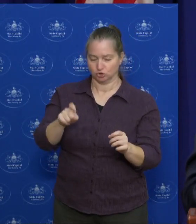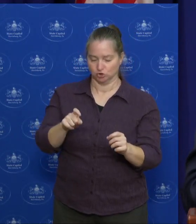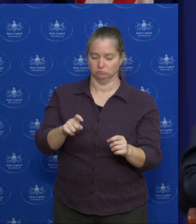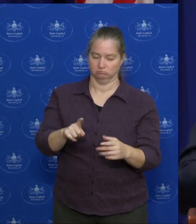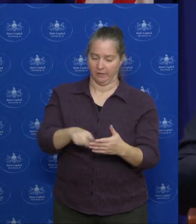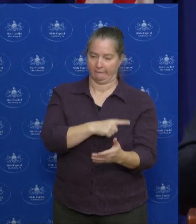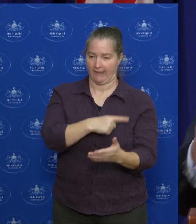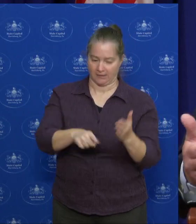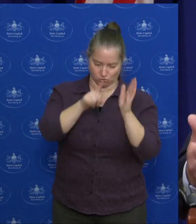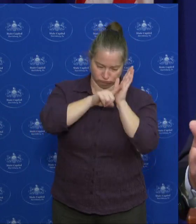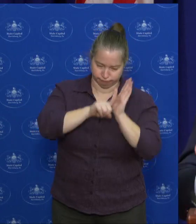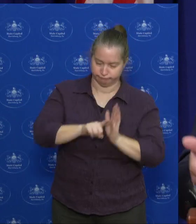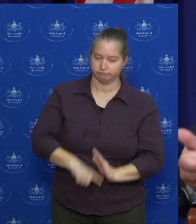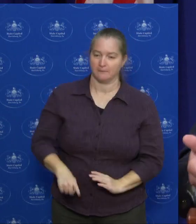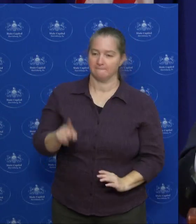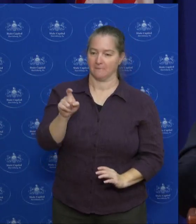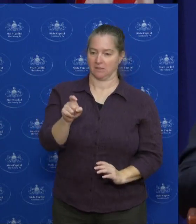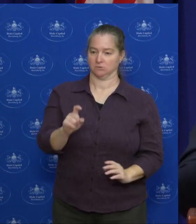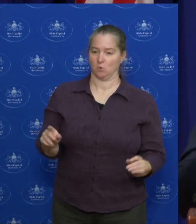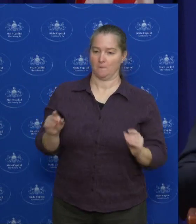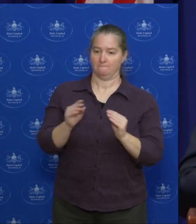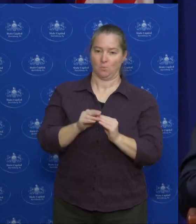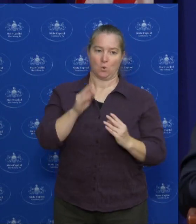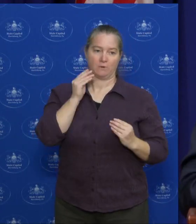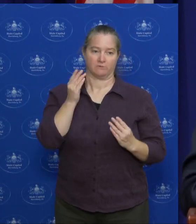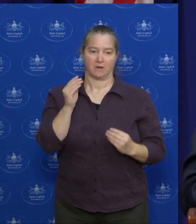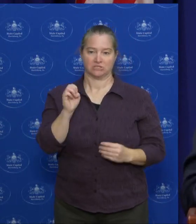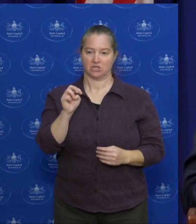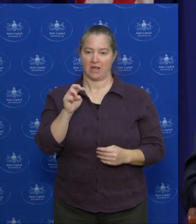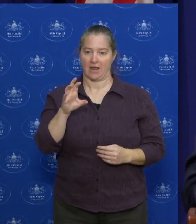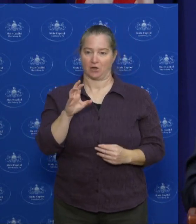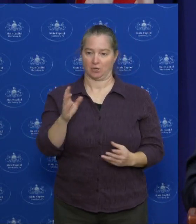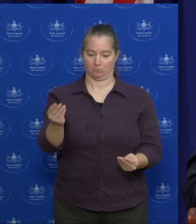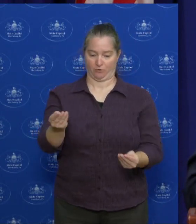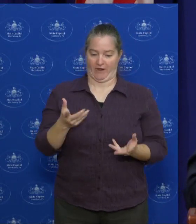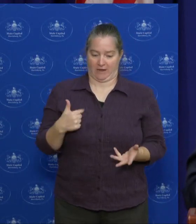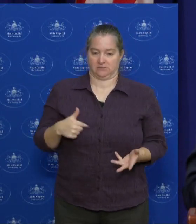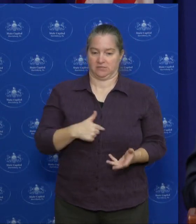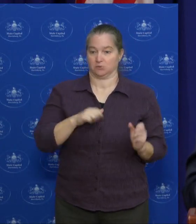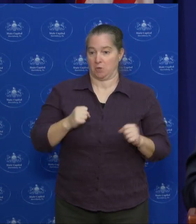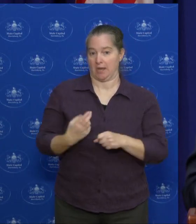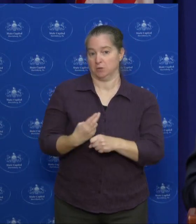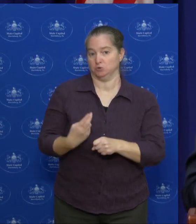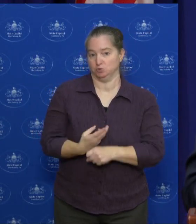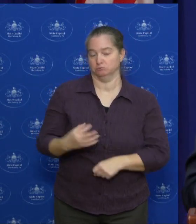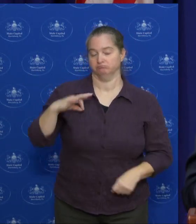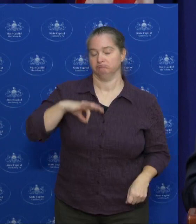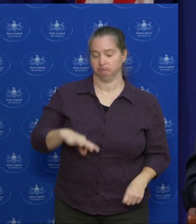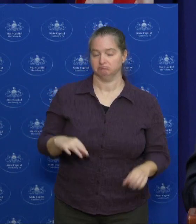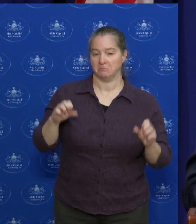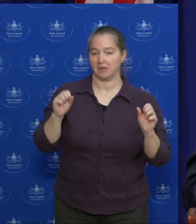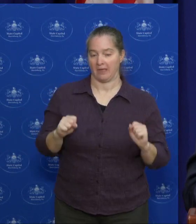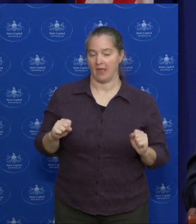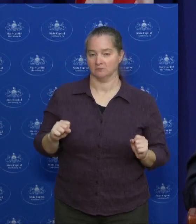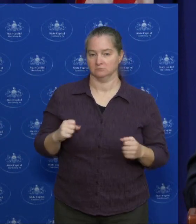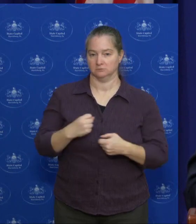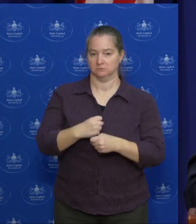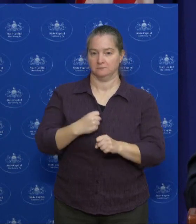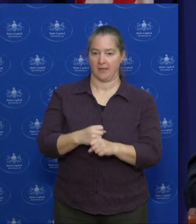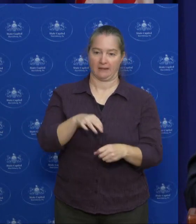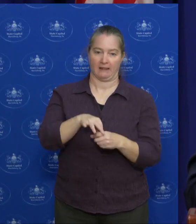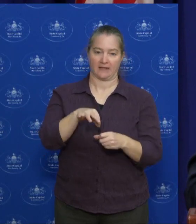canceled. There's even more information that ERIC provides that we could make use of to further strengthen election